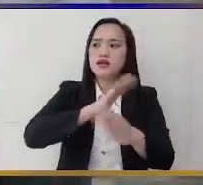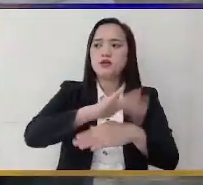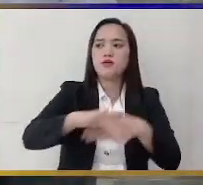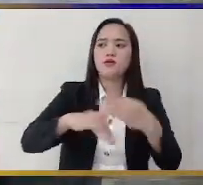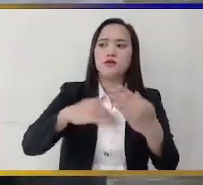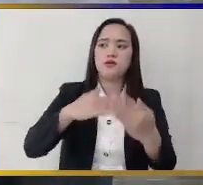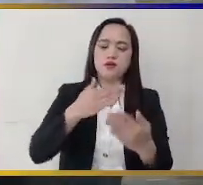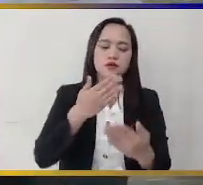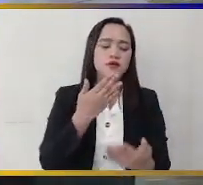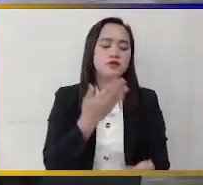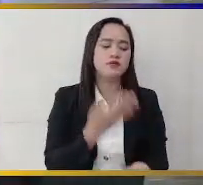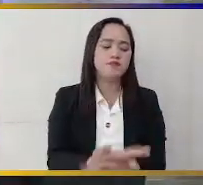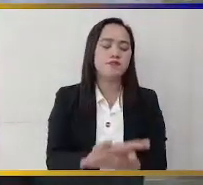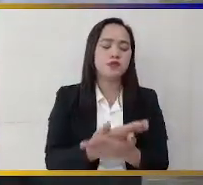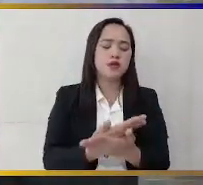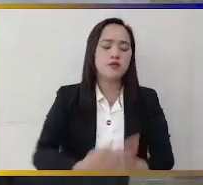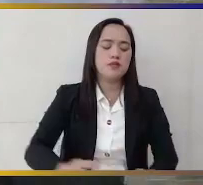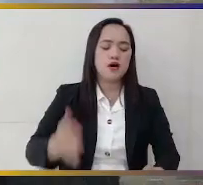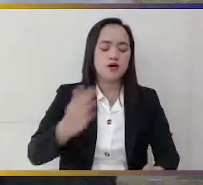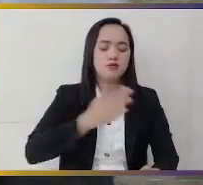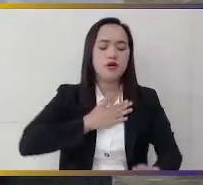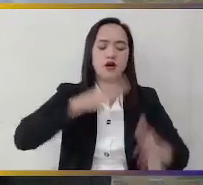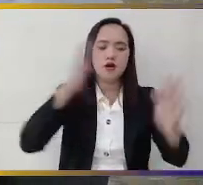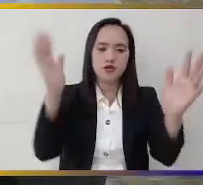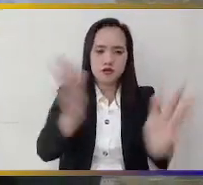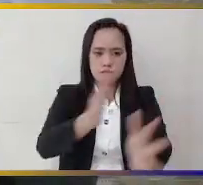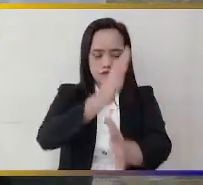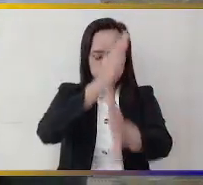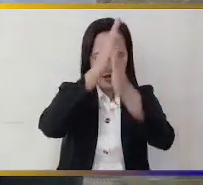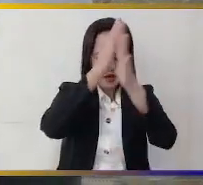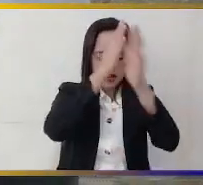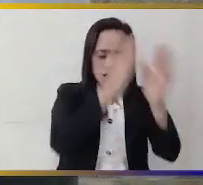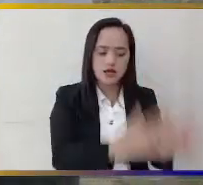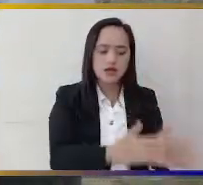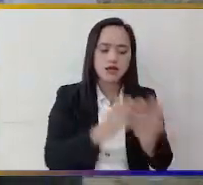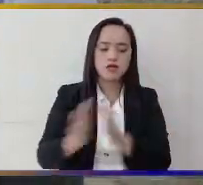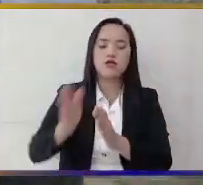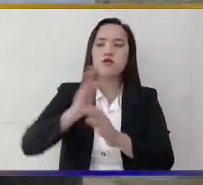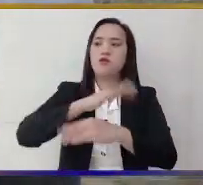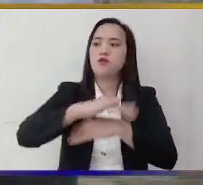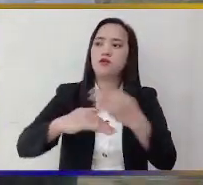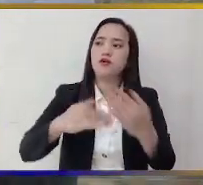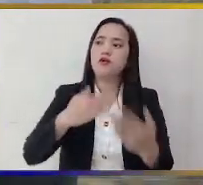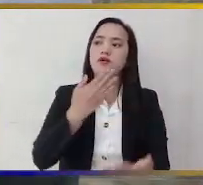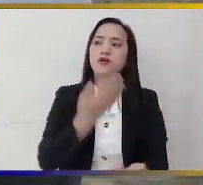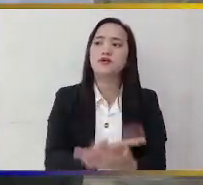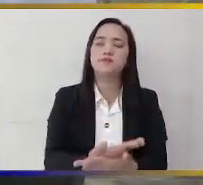planned it all. My Father planned it all.